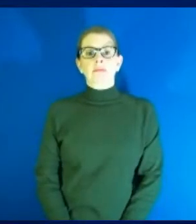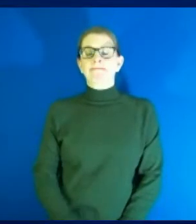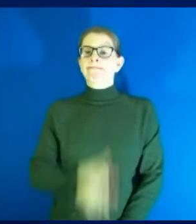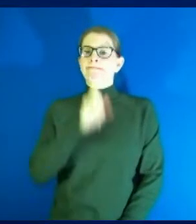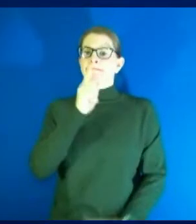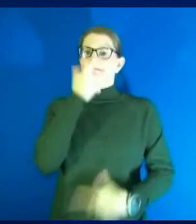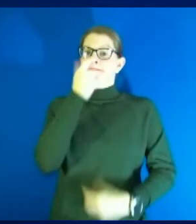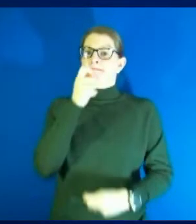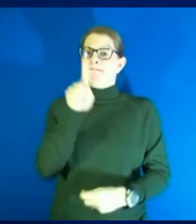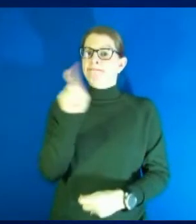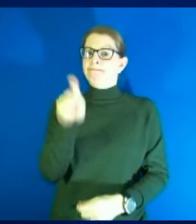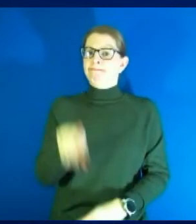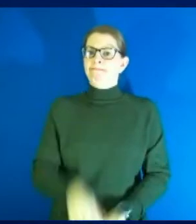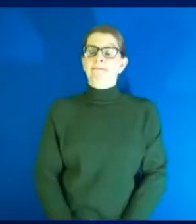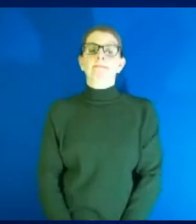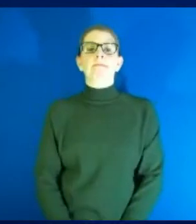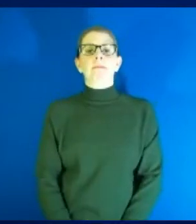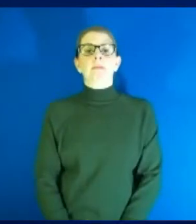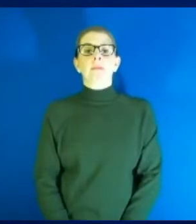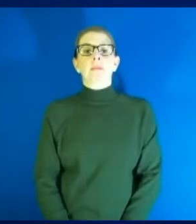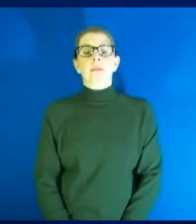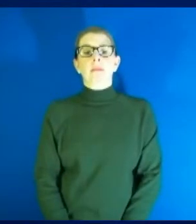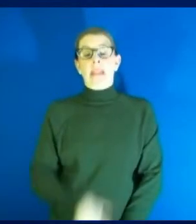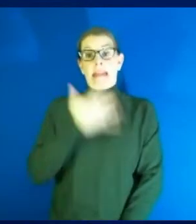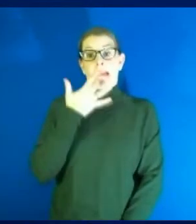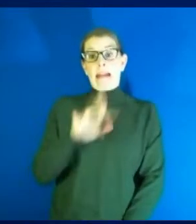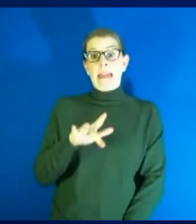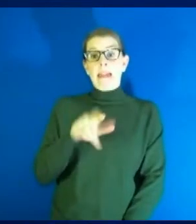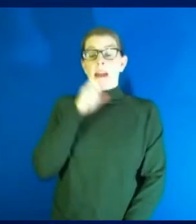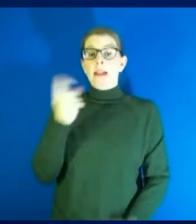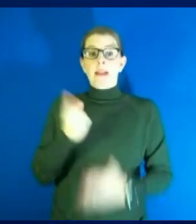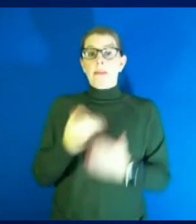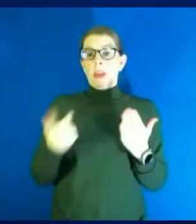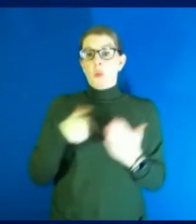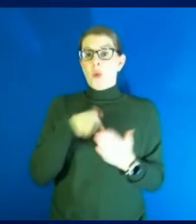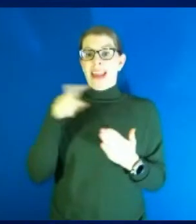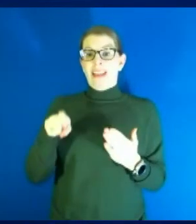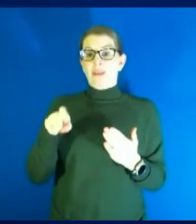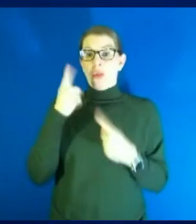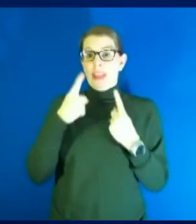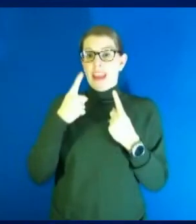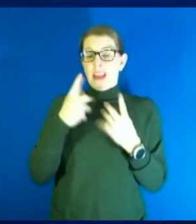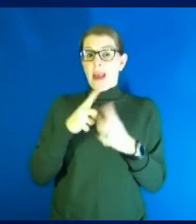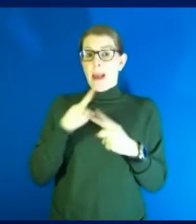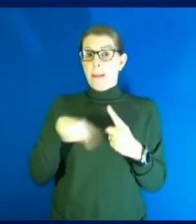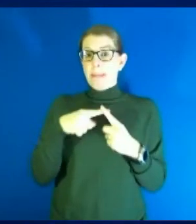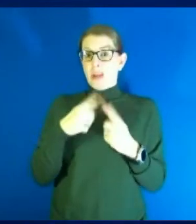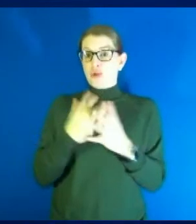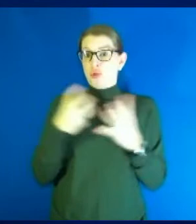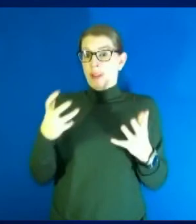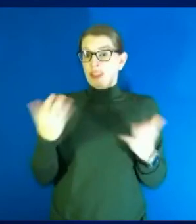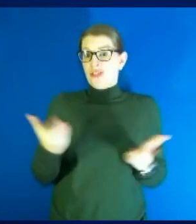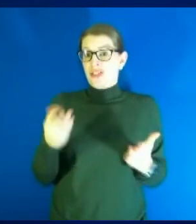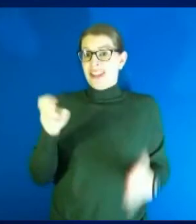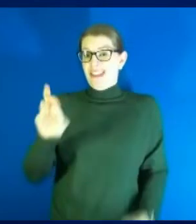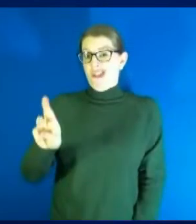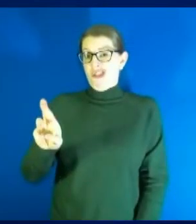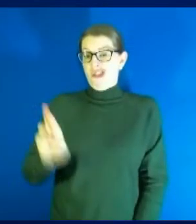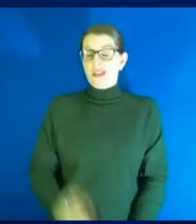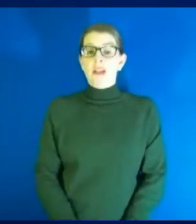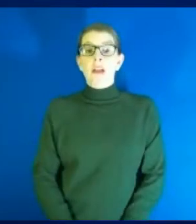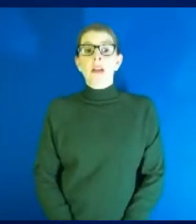question, and maybe luckily it's not something that we have to think about too much in the emergency department. We